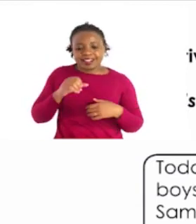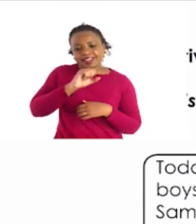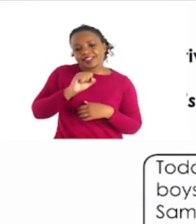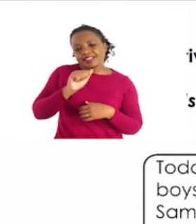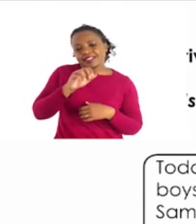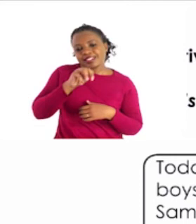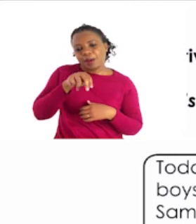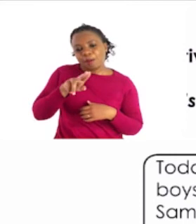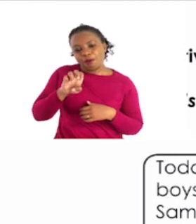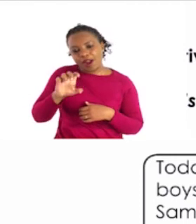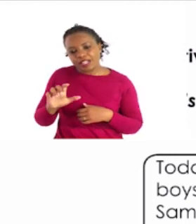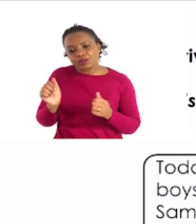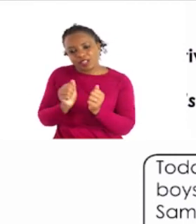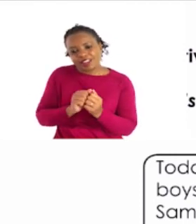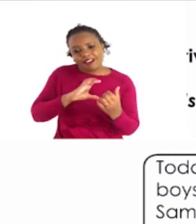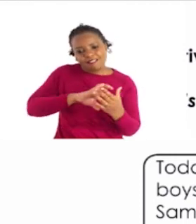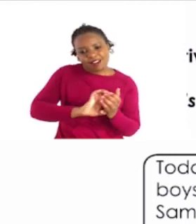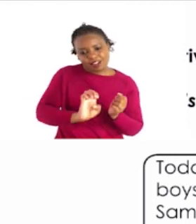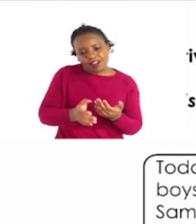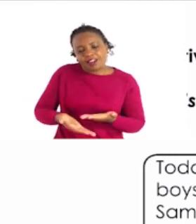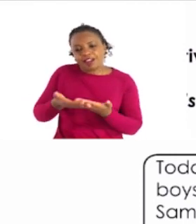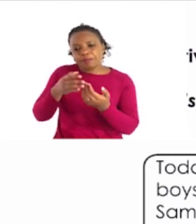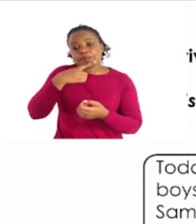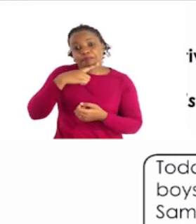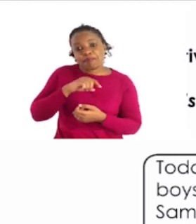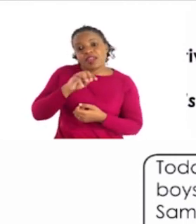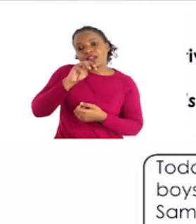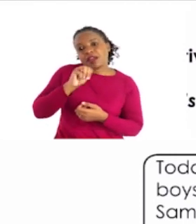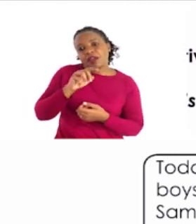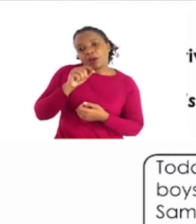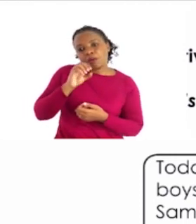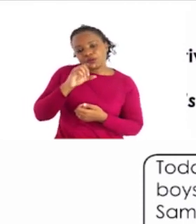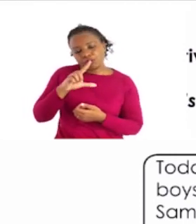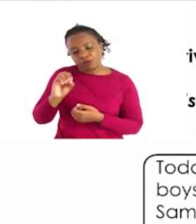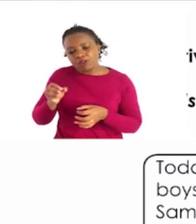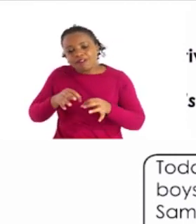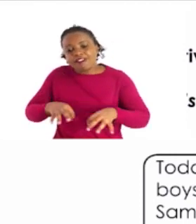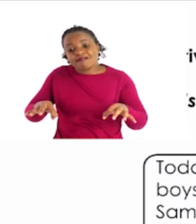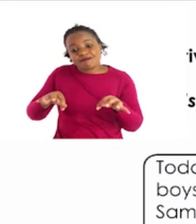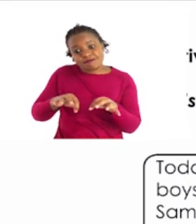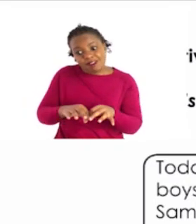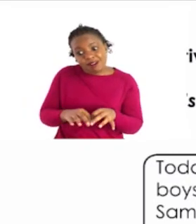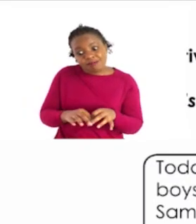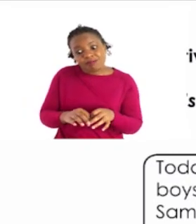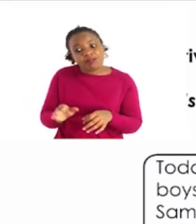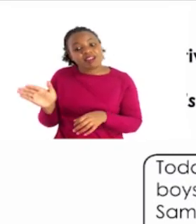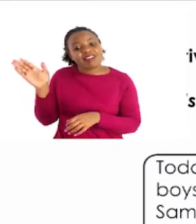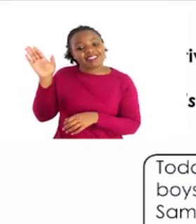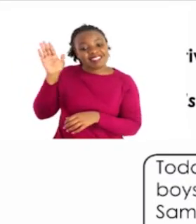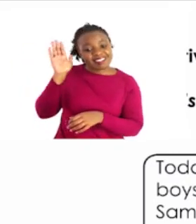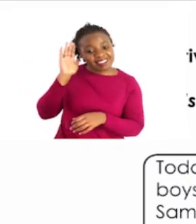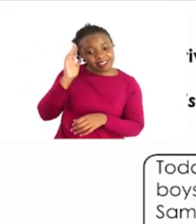and his friends are helping Mr. Muntolo on the farm. One can hear the happiness in